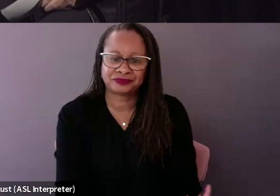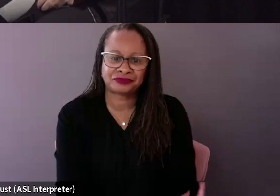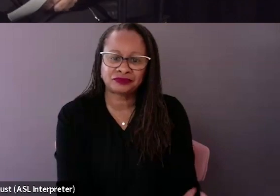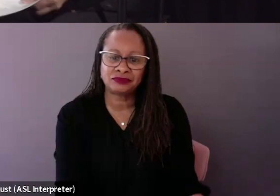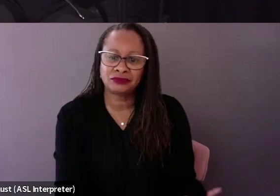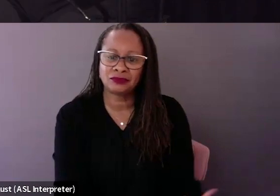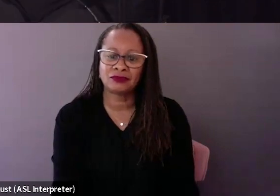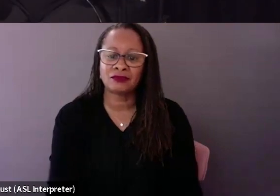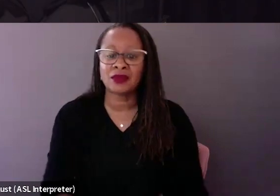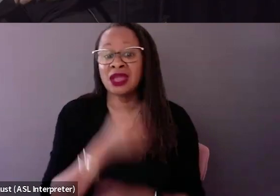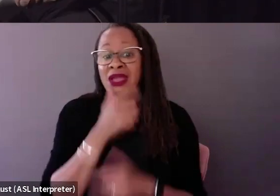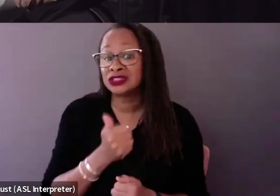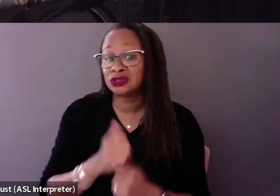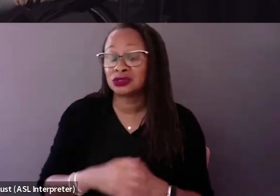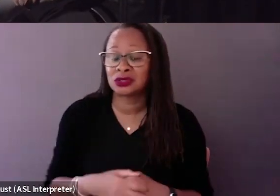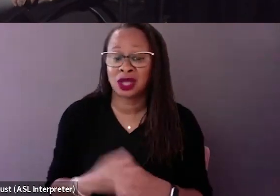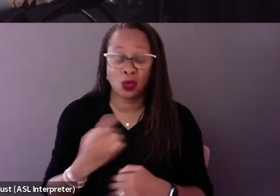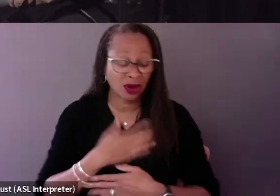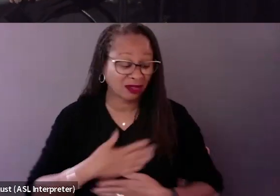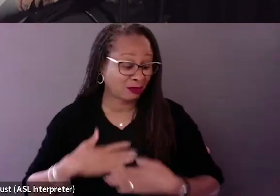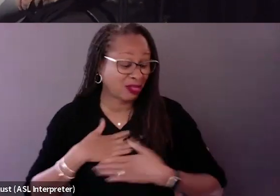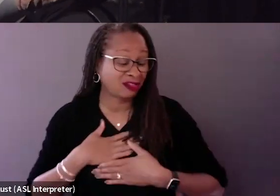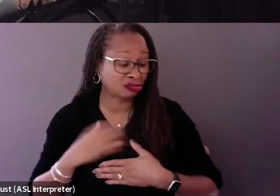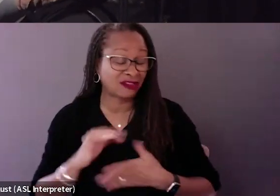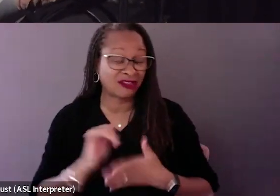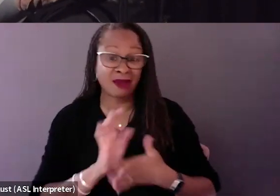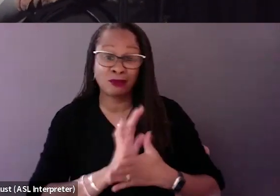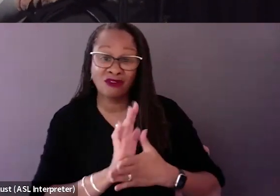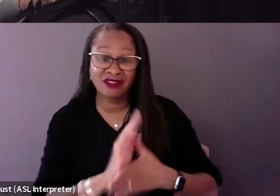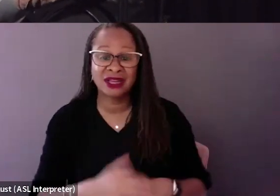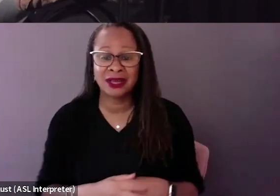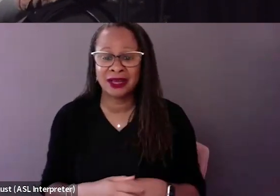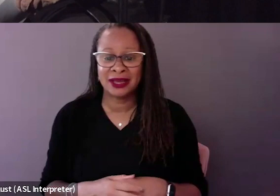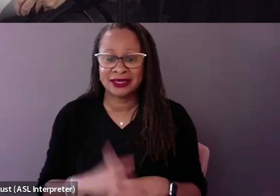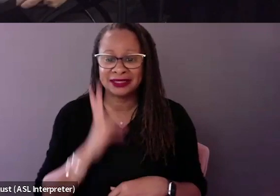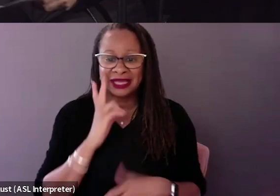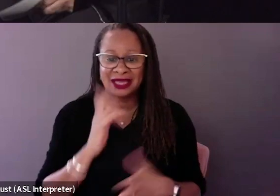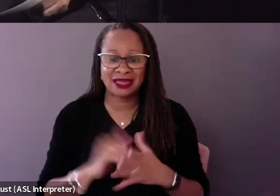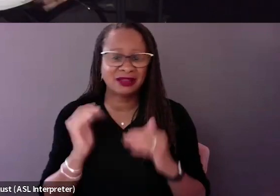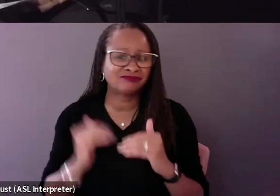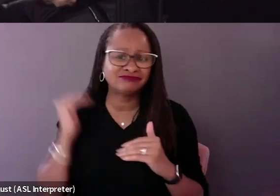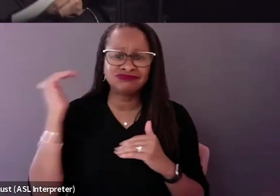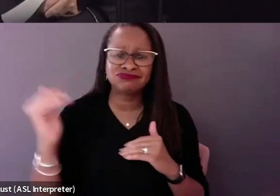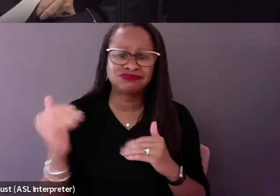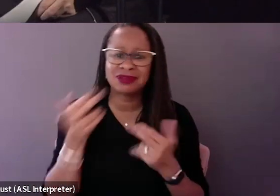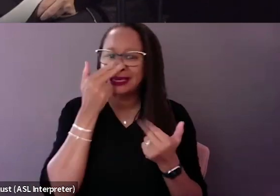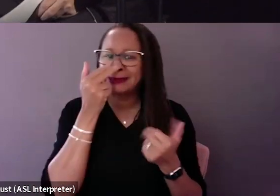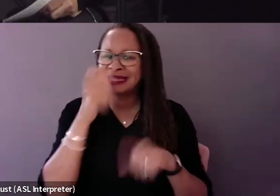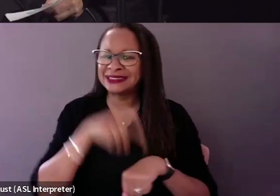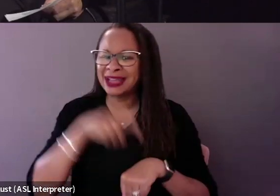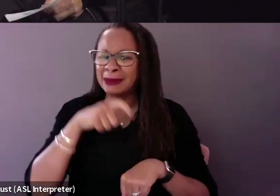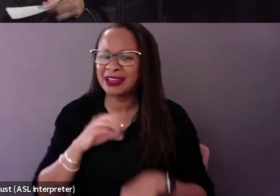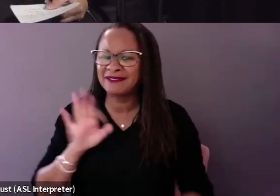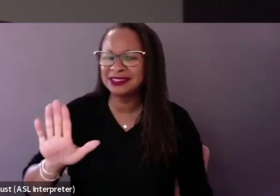because one of the pleasures of the movie is seeing that extraordinary comedic timing of his.